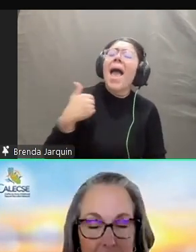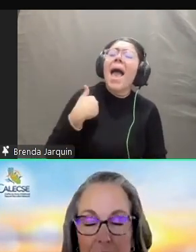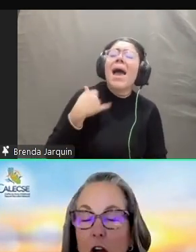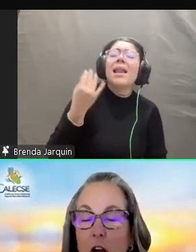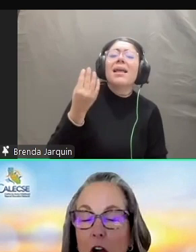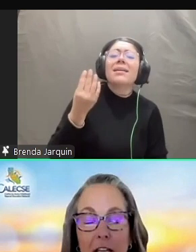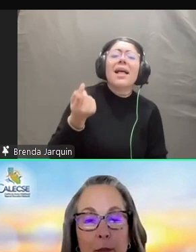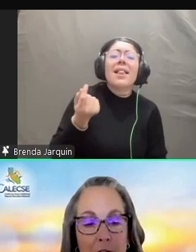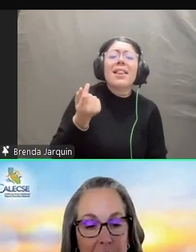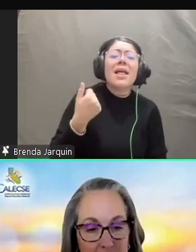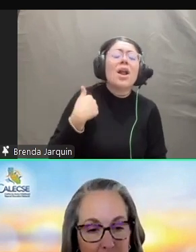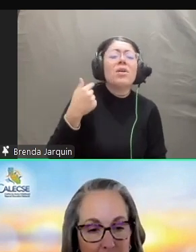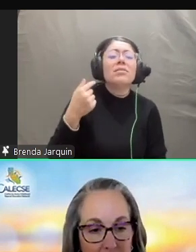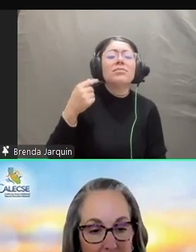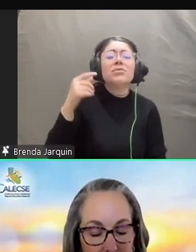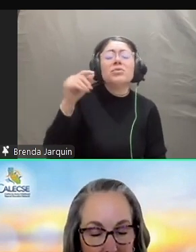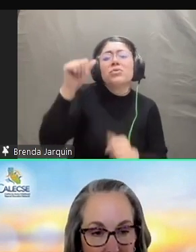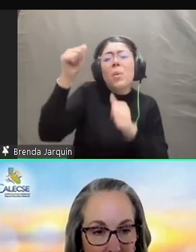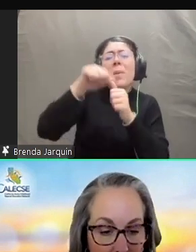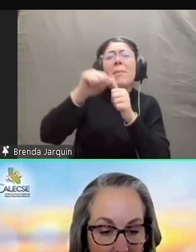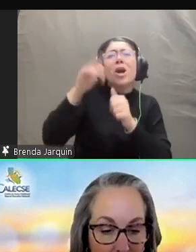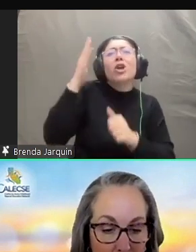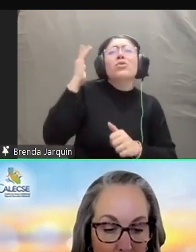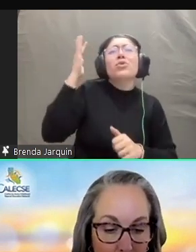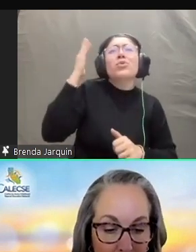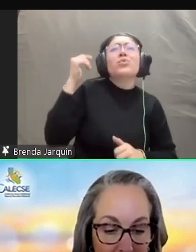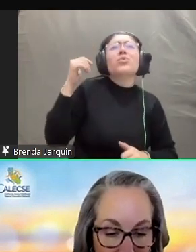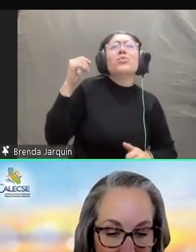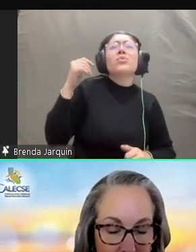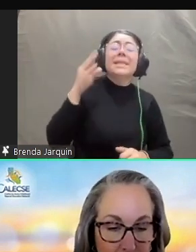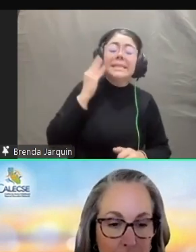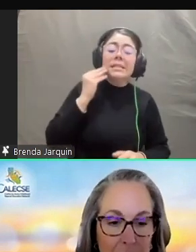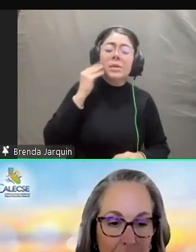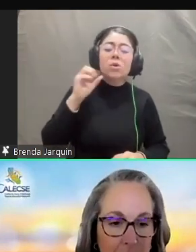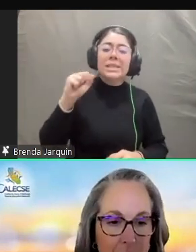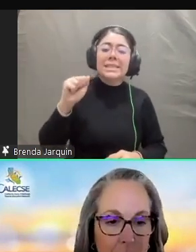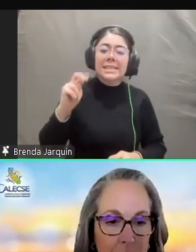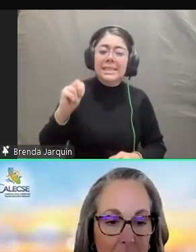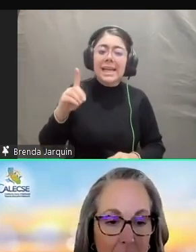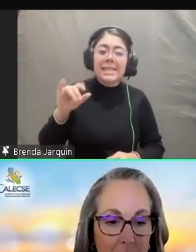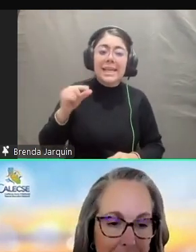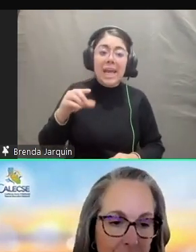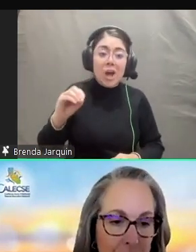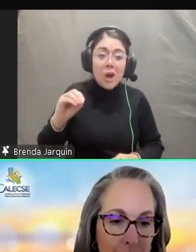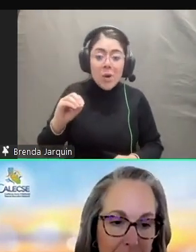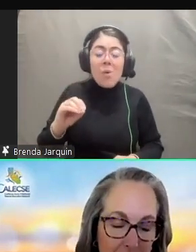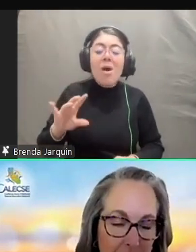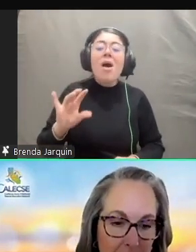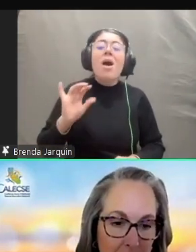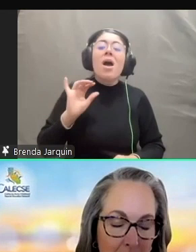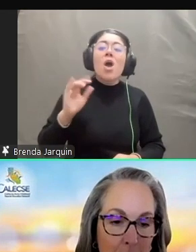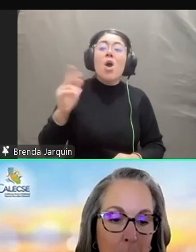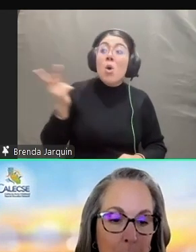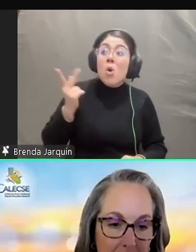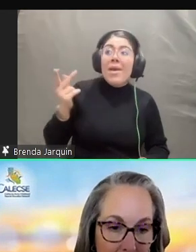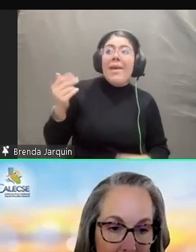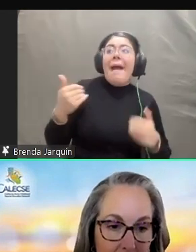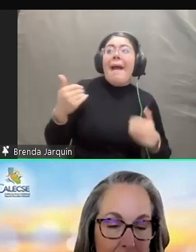as Heather's talking about our experience in San Diego. We had to undergo a major